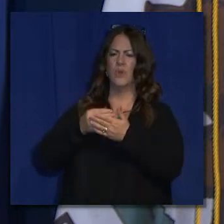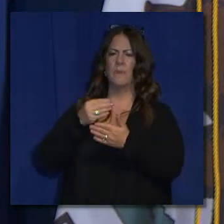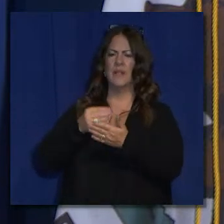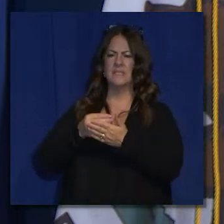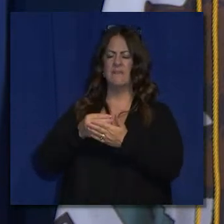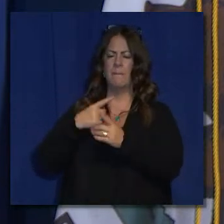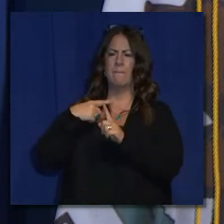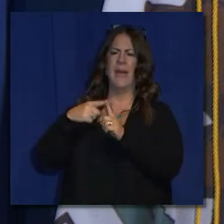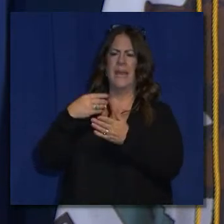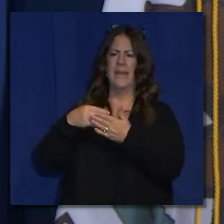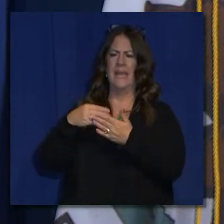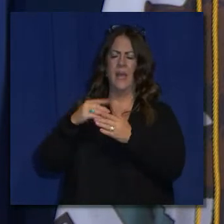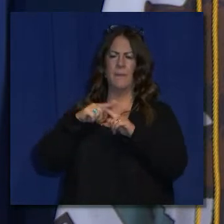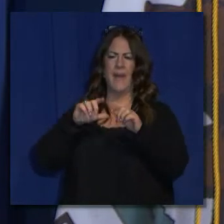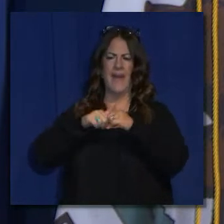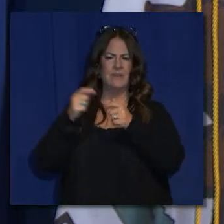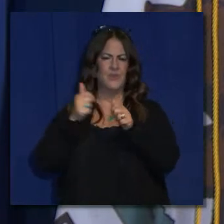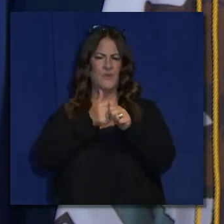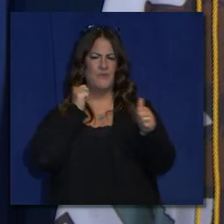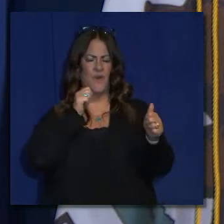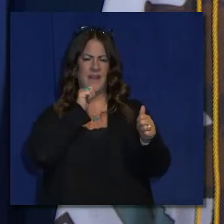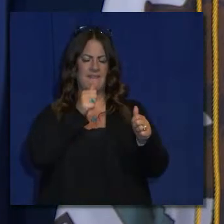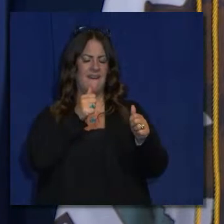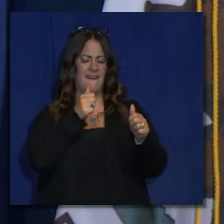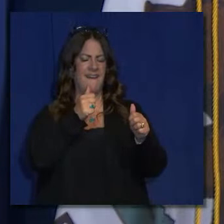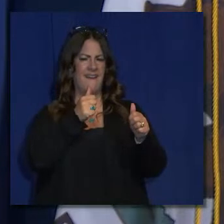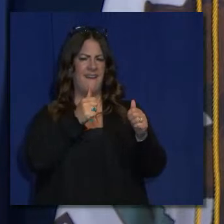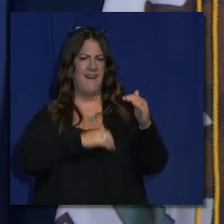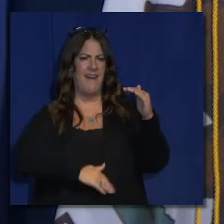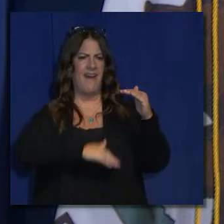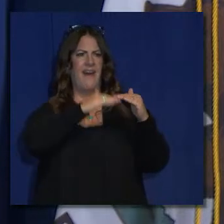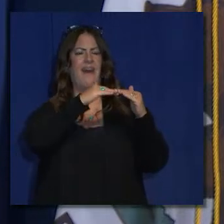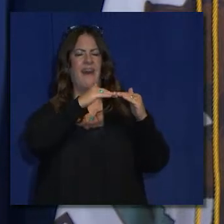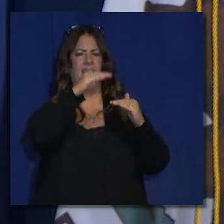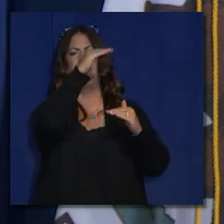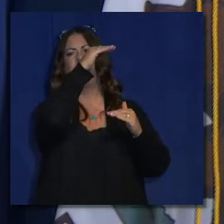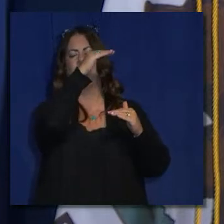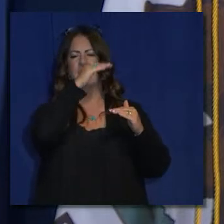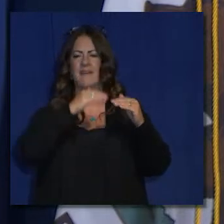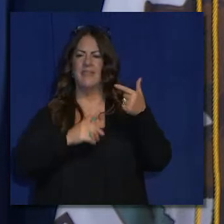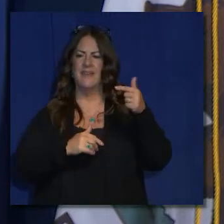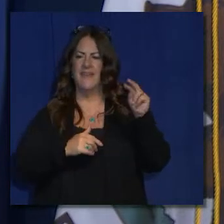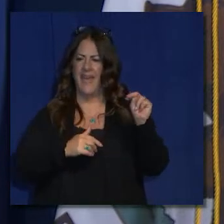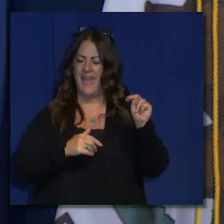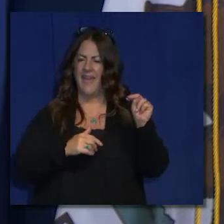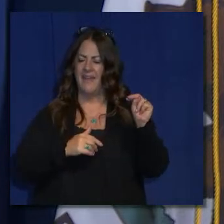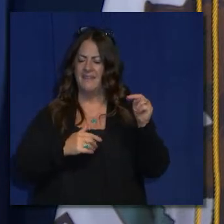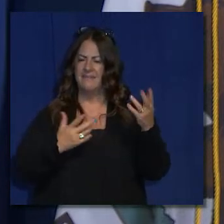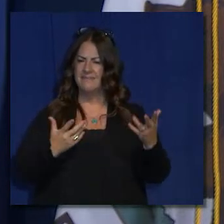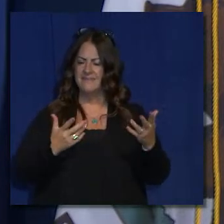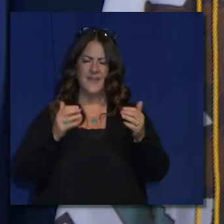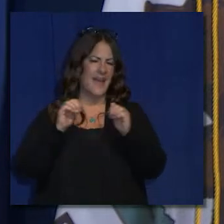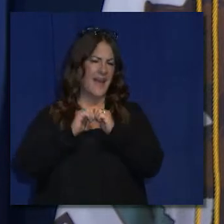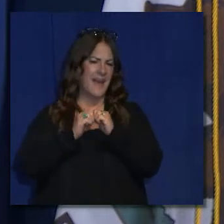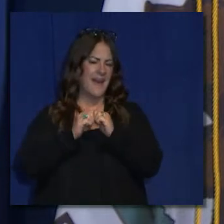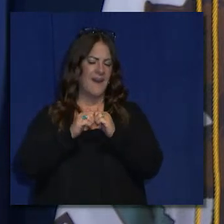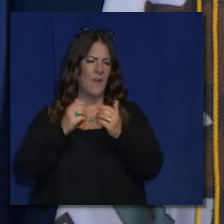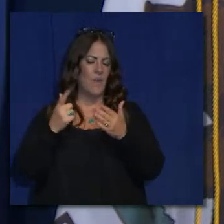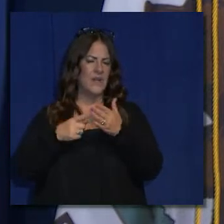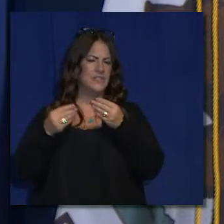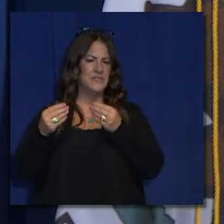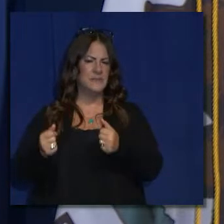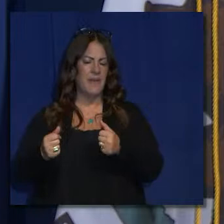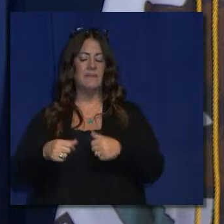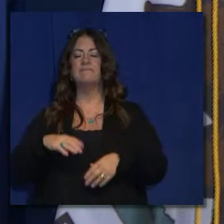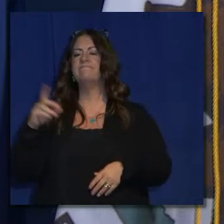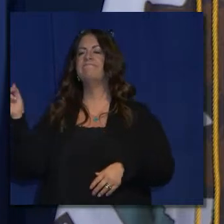trigger? I would love to answer that question. So let's just talk a little bit about where we were and where we are today. So we were